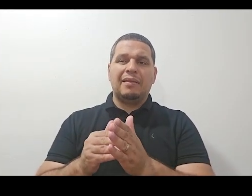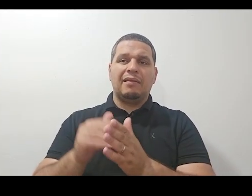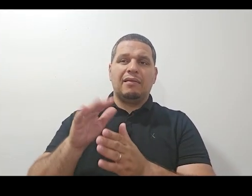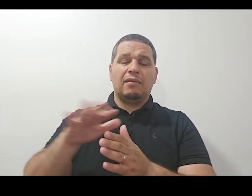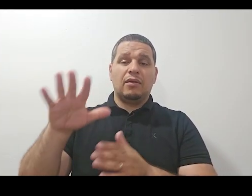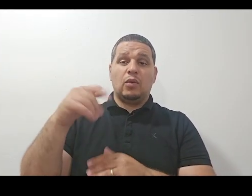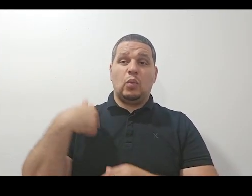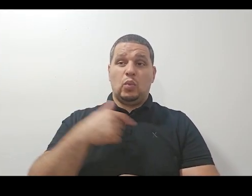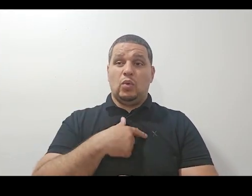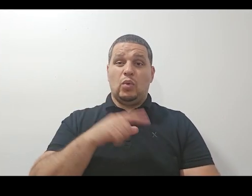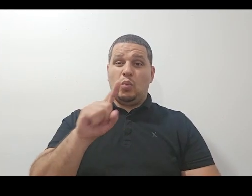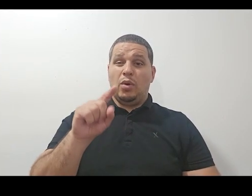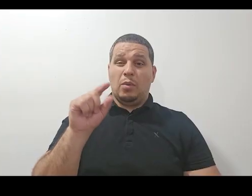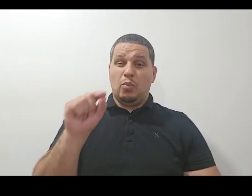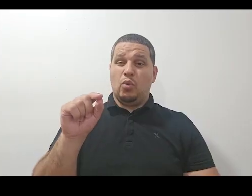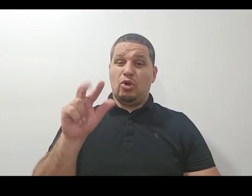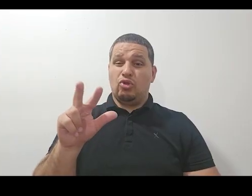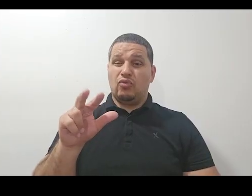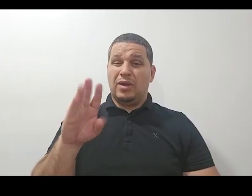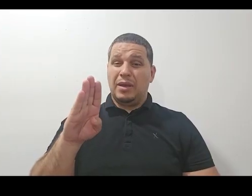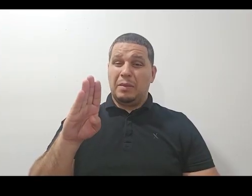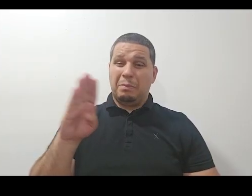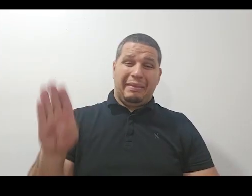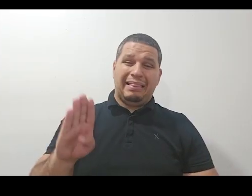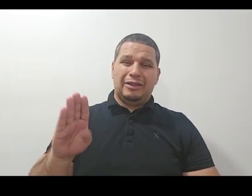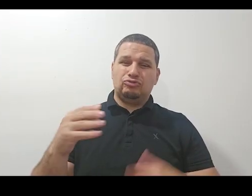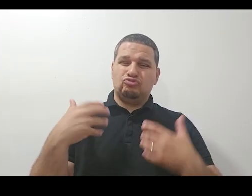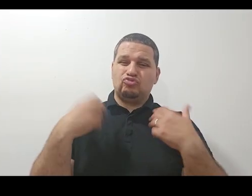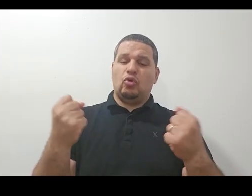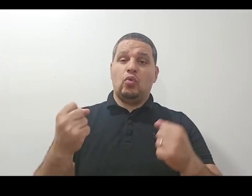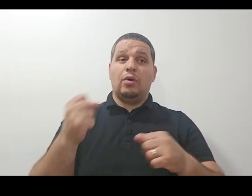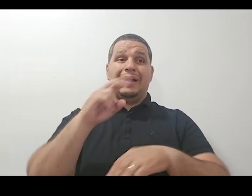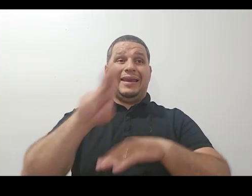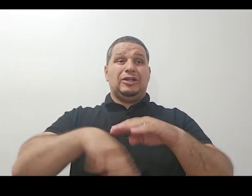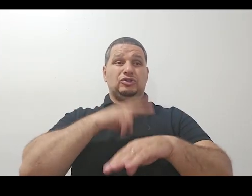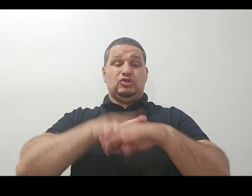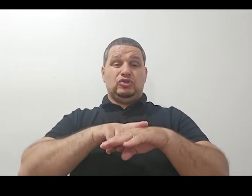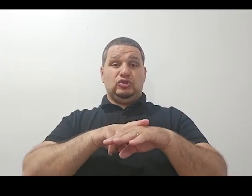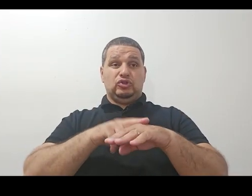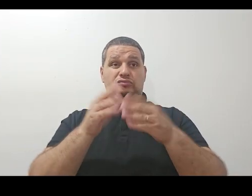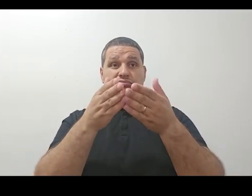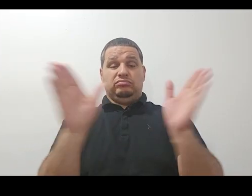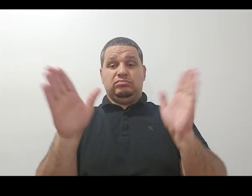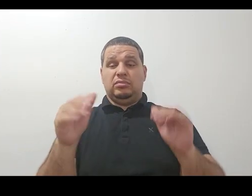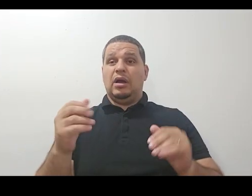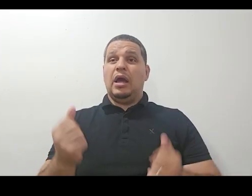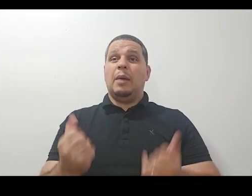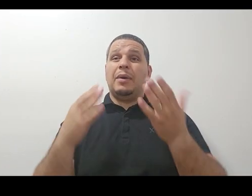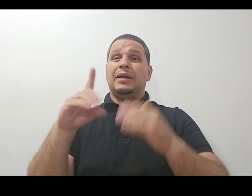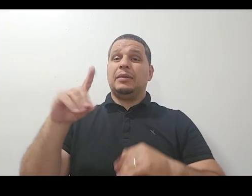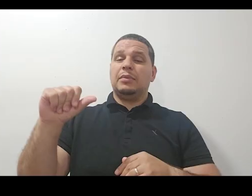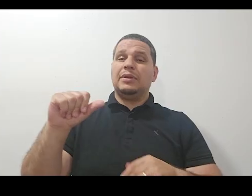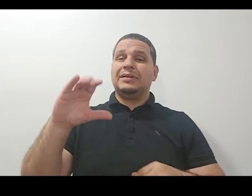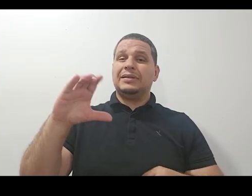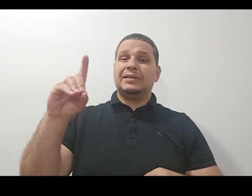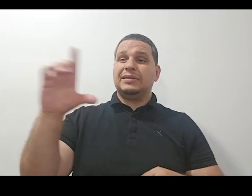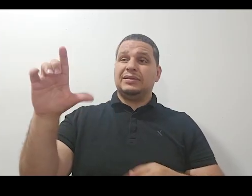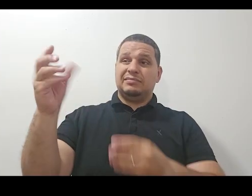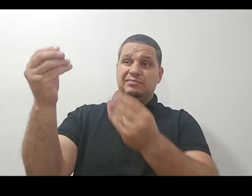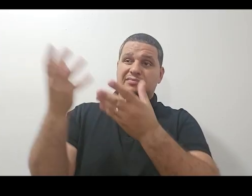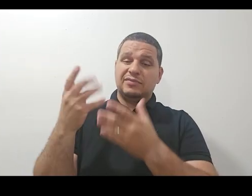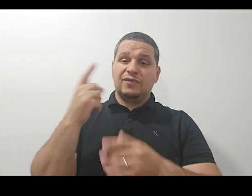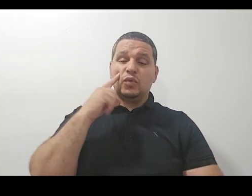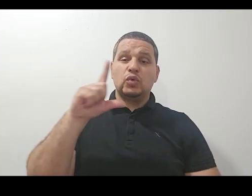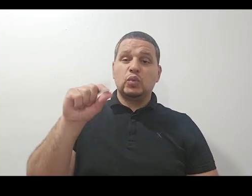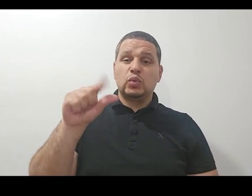numbers. Worldwide, we're 1.3 billion strong. Nationwide, as a